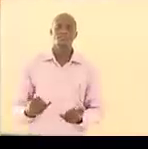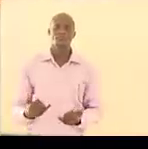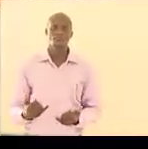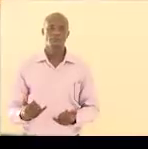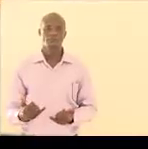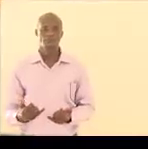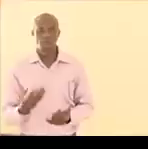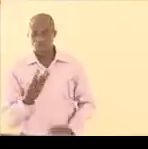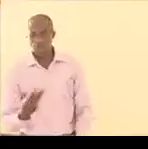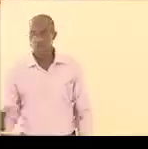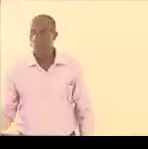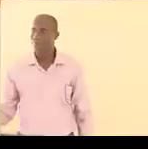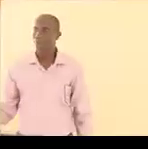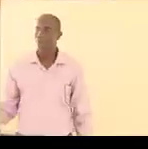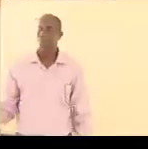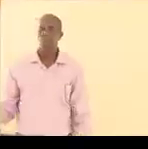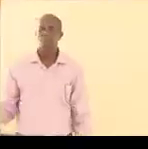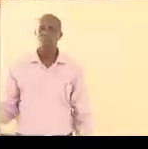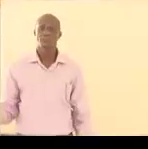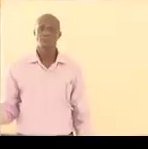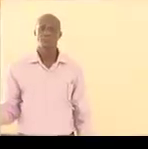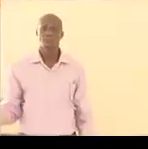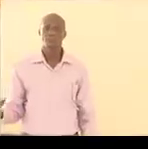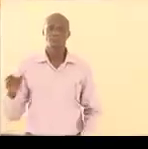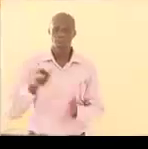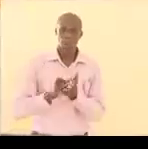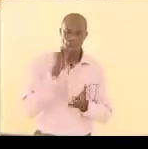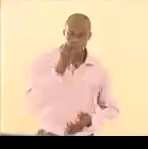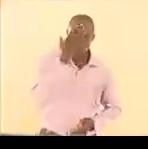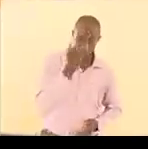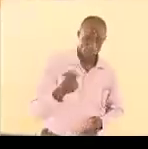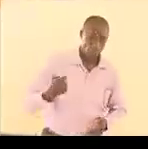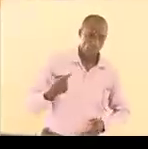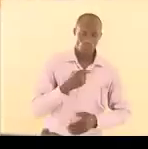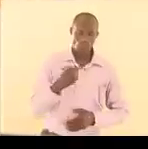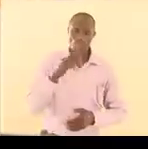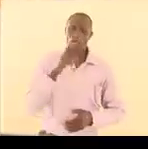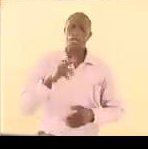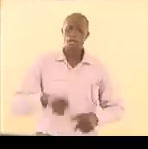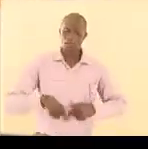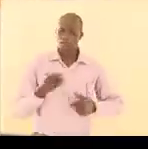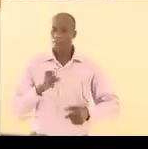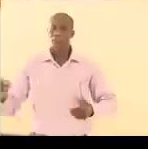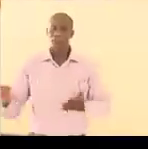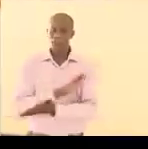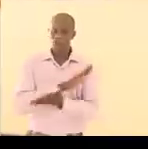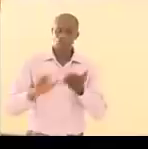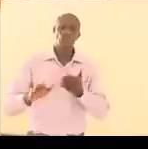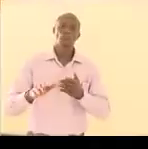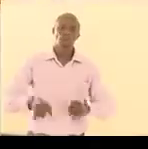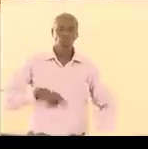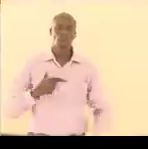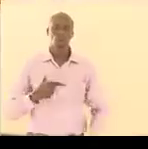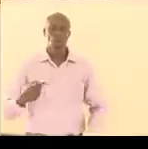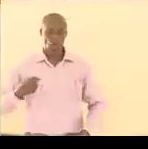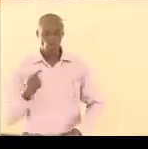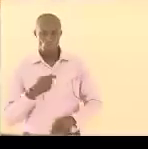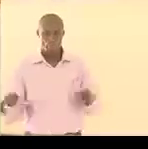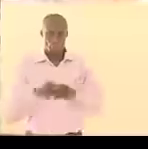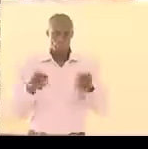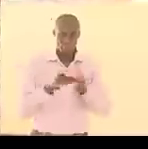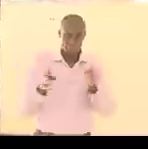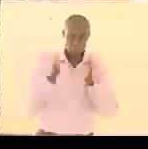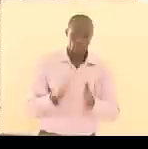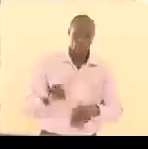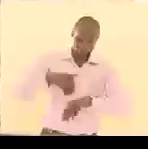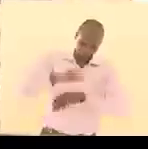now, material. And that is why we are living destructive lives. But we as Christians